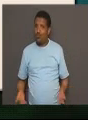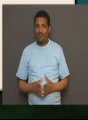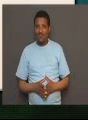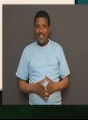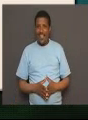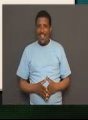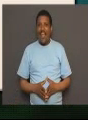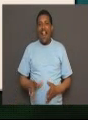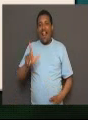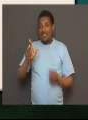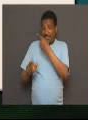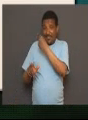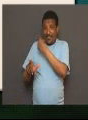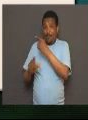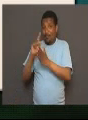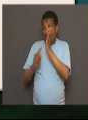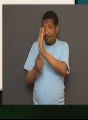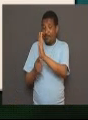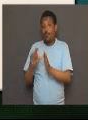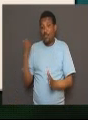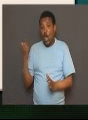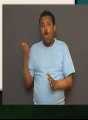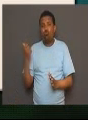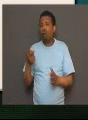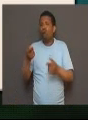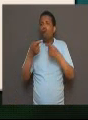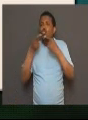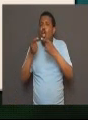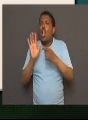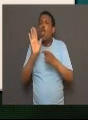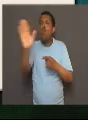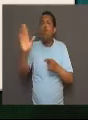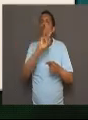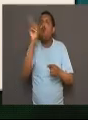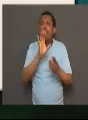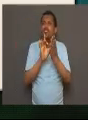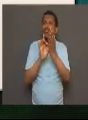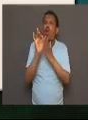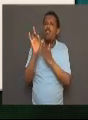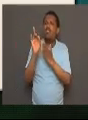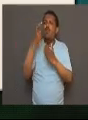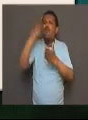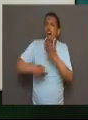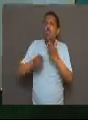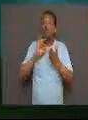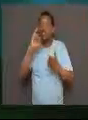The legend on the side of the map will tell you what the quantity or value